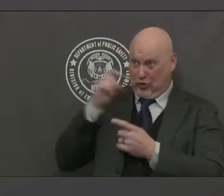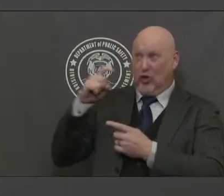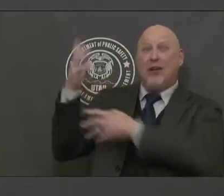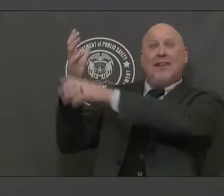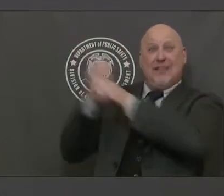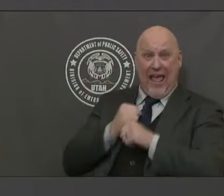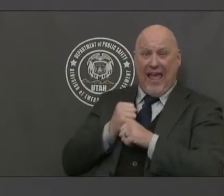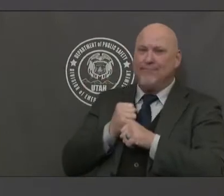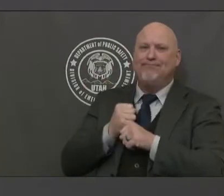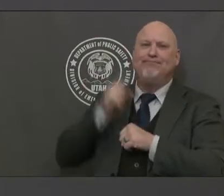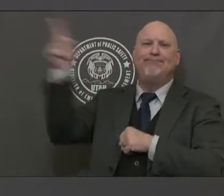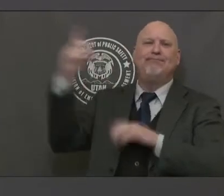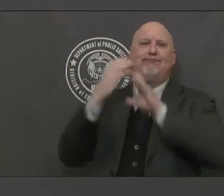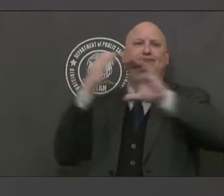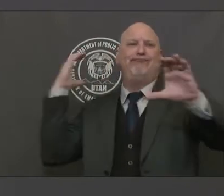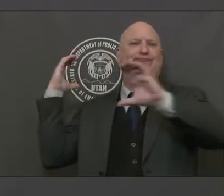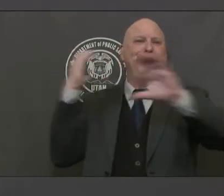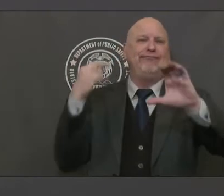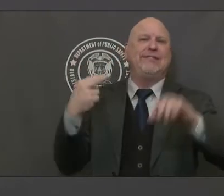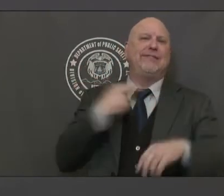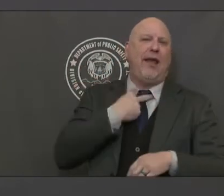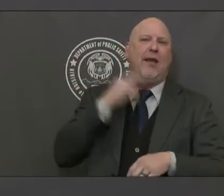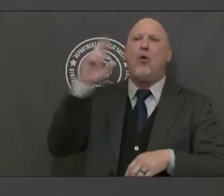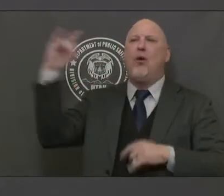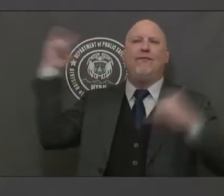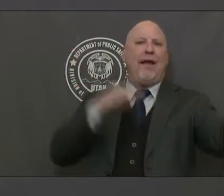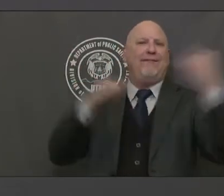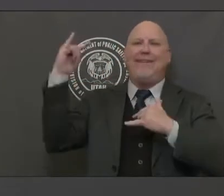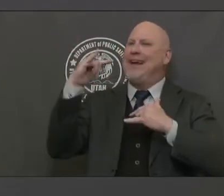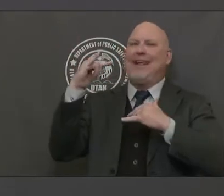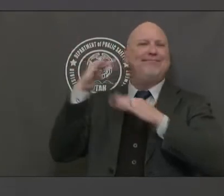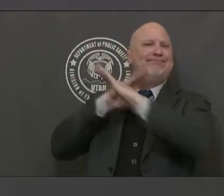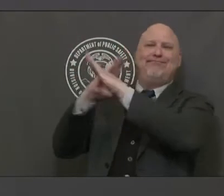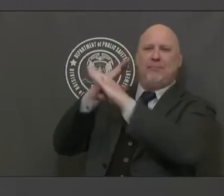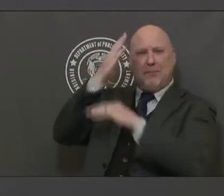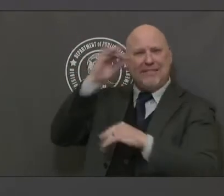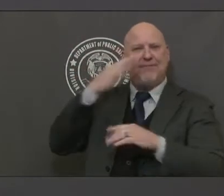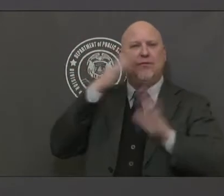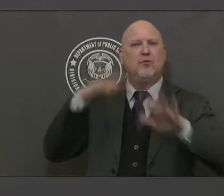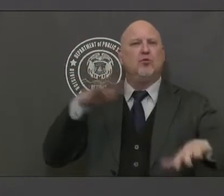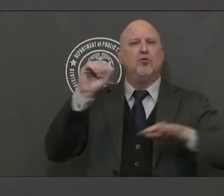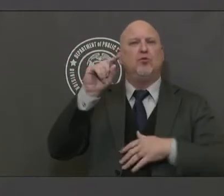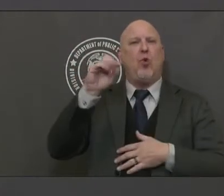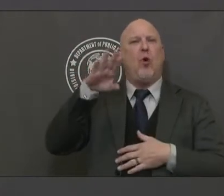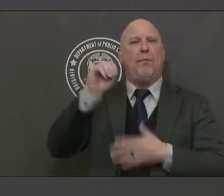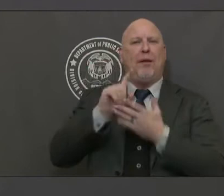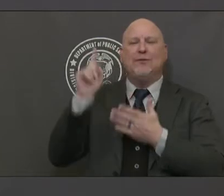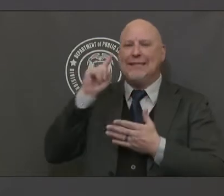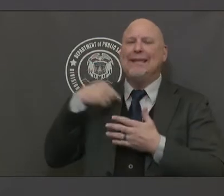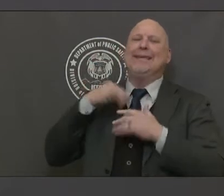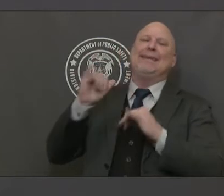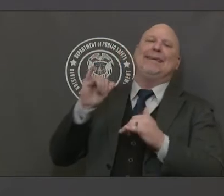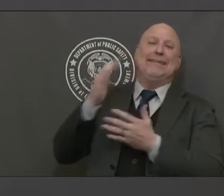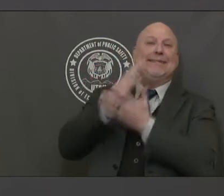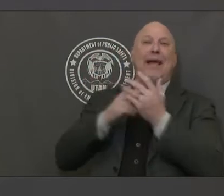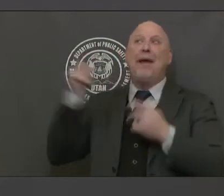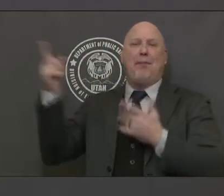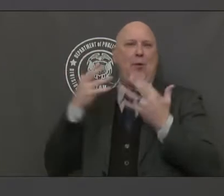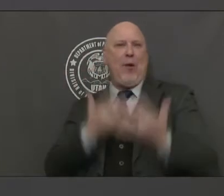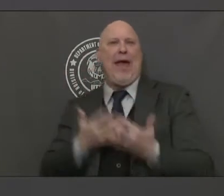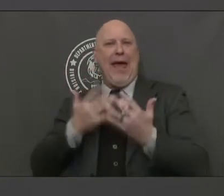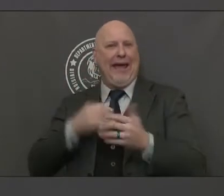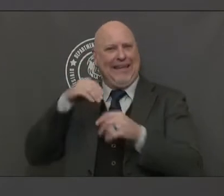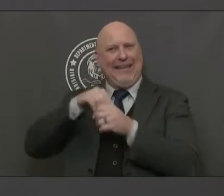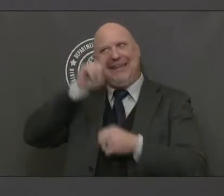our ability to adapt and move doses around to minimize impact. But those doses have come into the state this week, and so we are